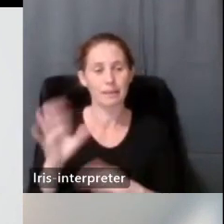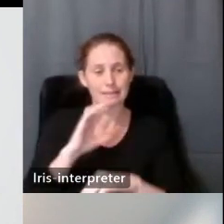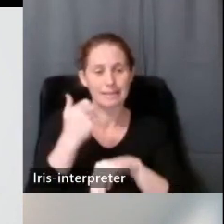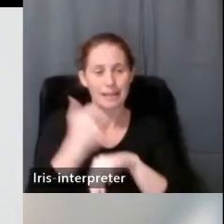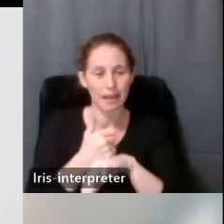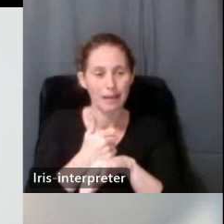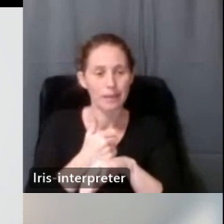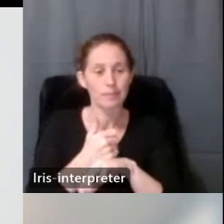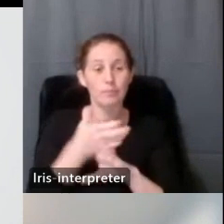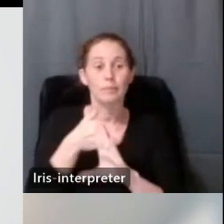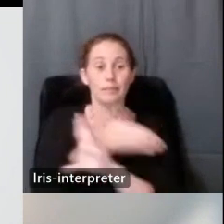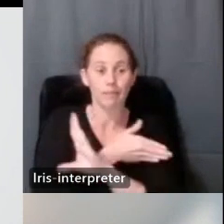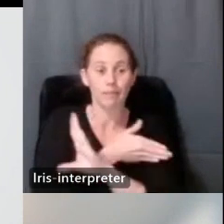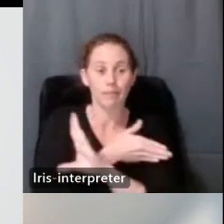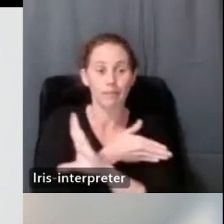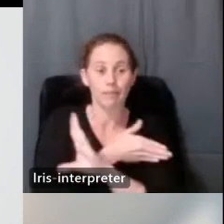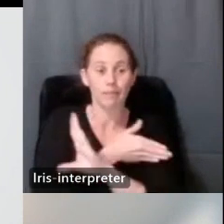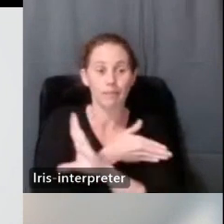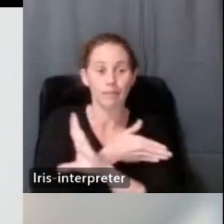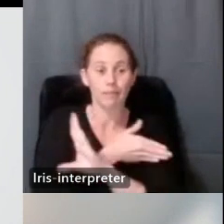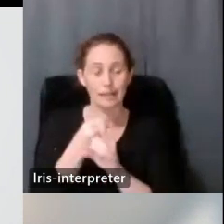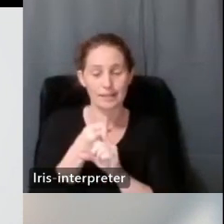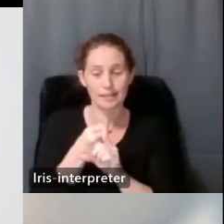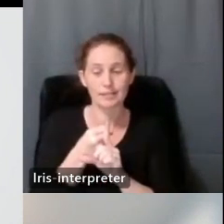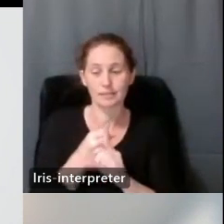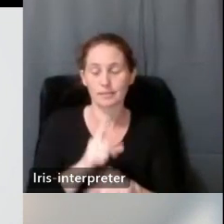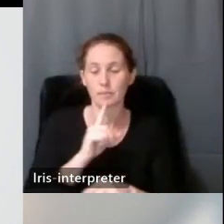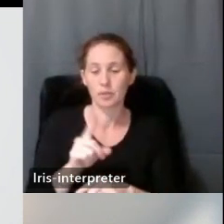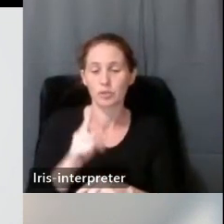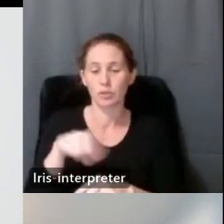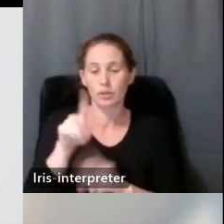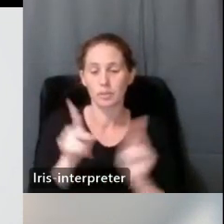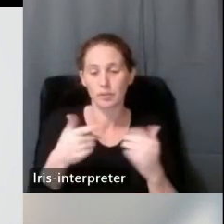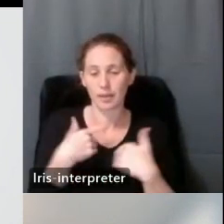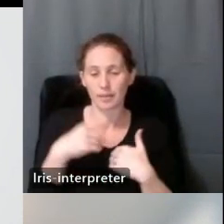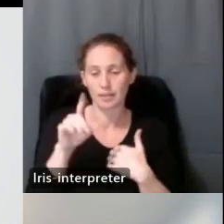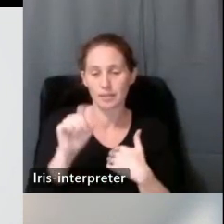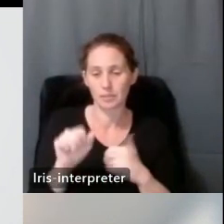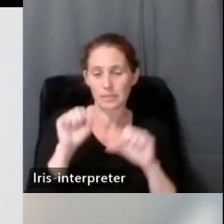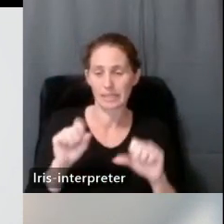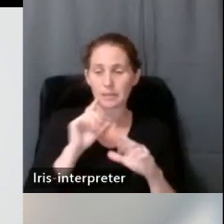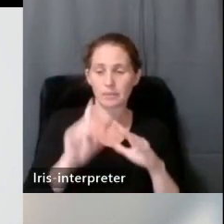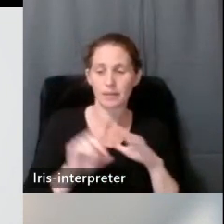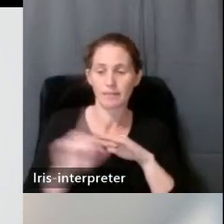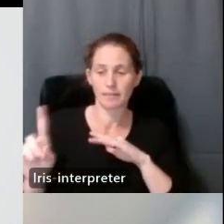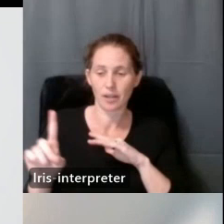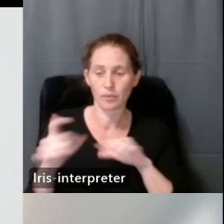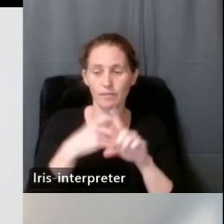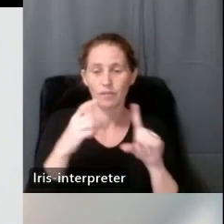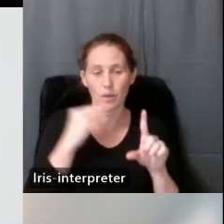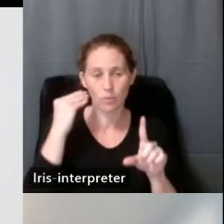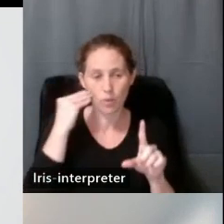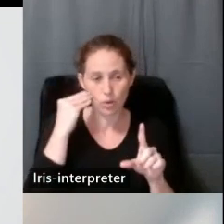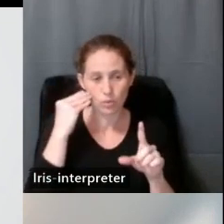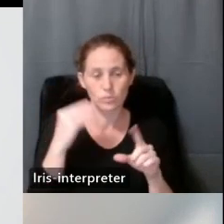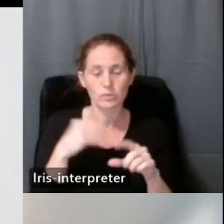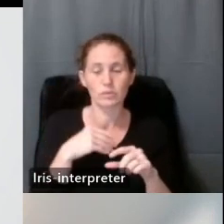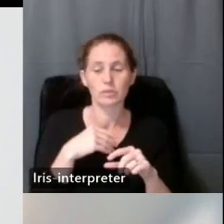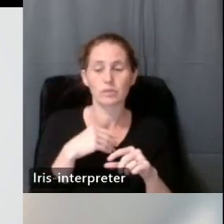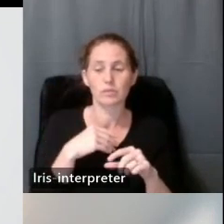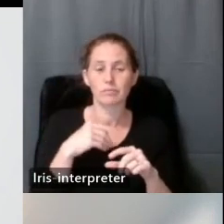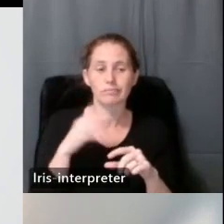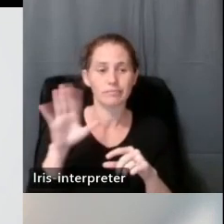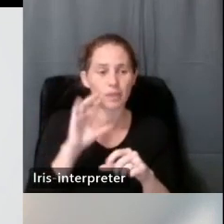of time to ensure that people with disabilities can be evacuated from their homes,